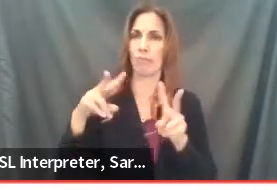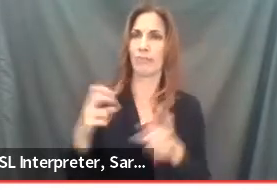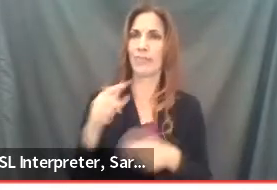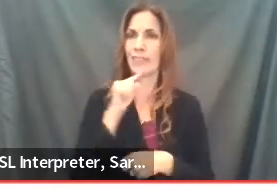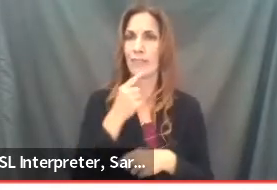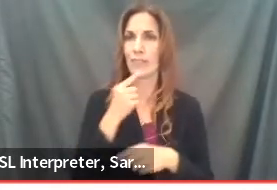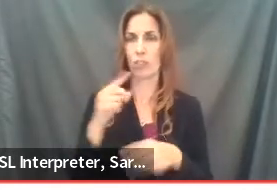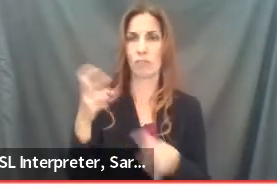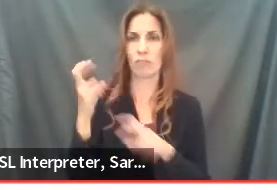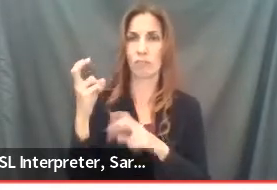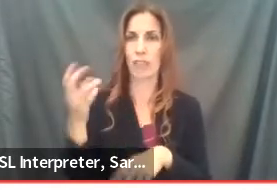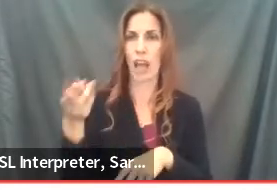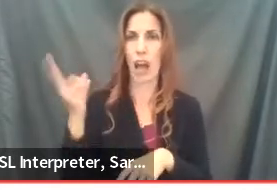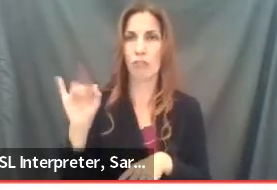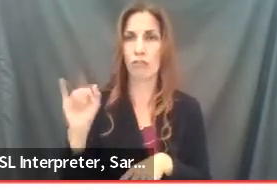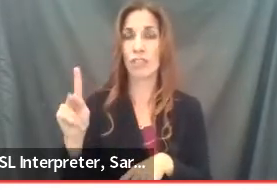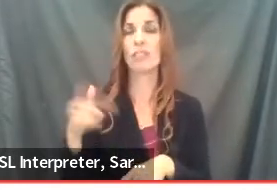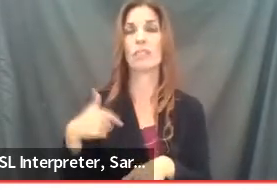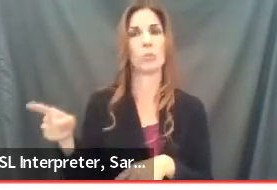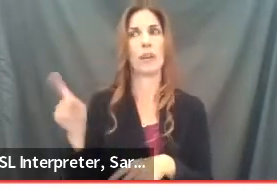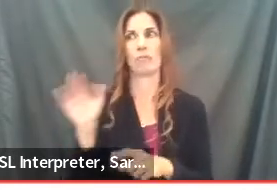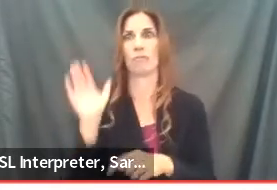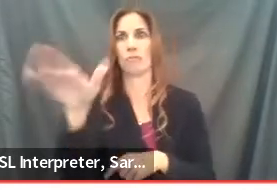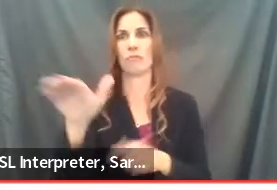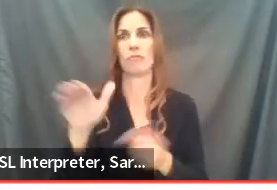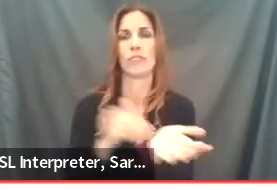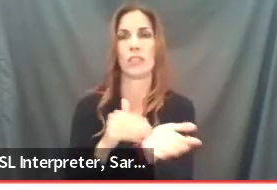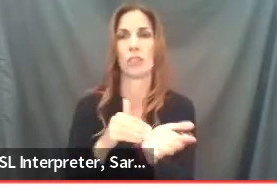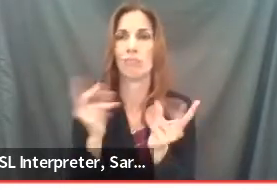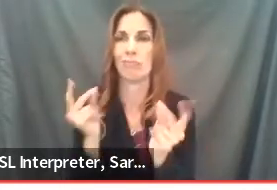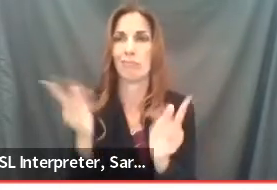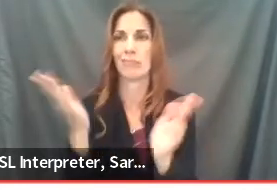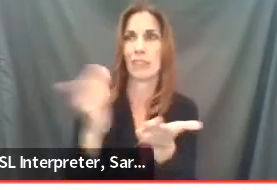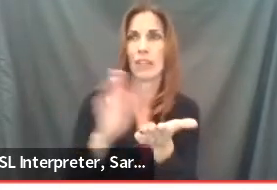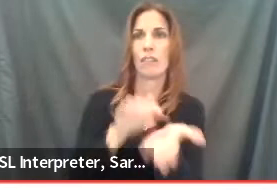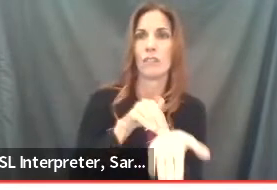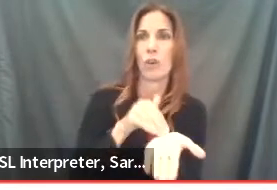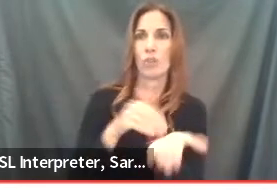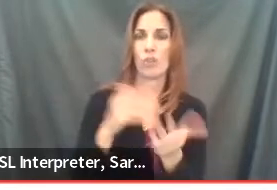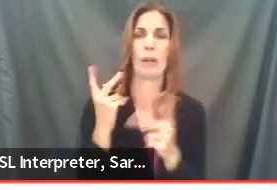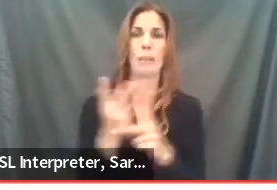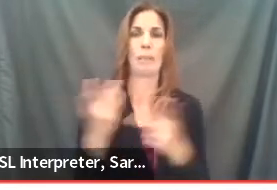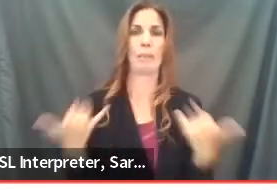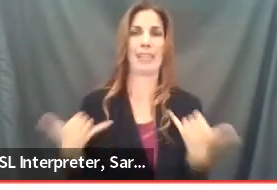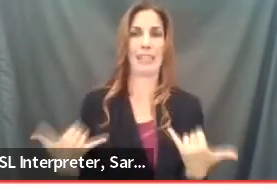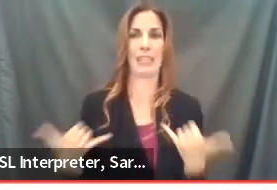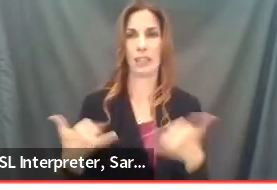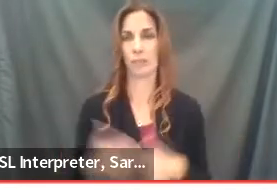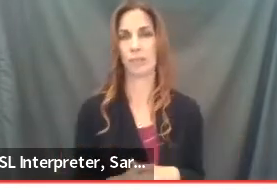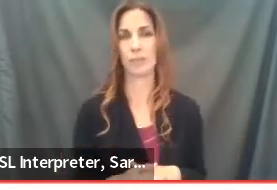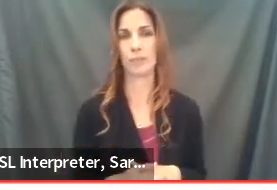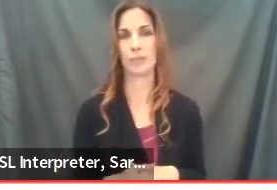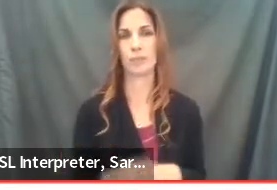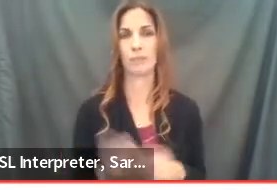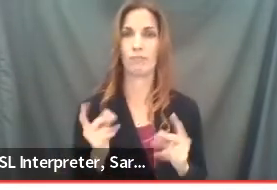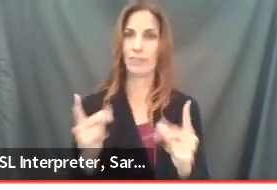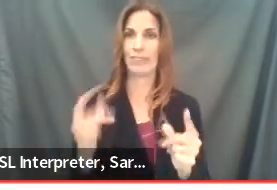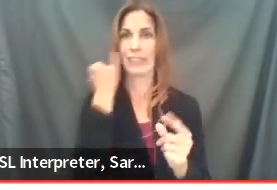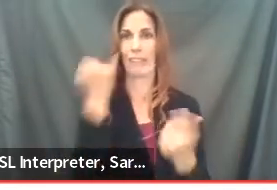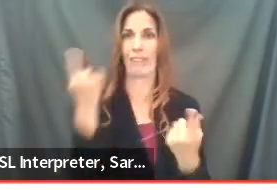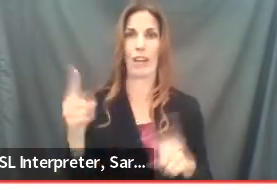attention immediately. On this slide, here's a list of flu symptoms that would